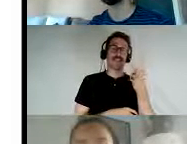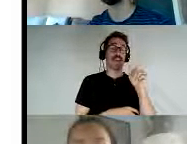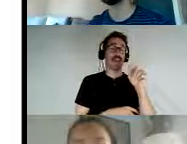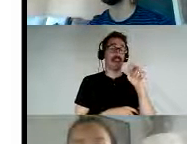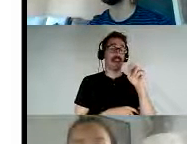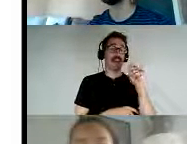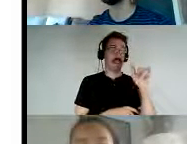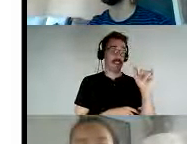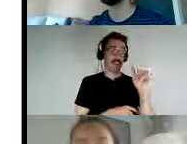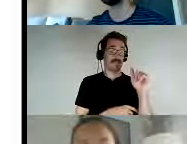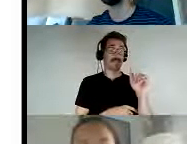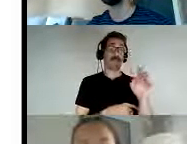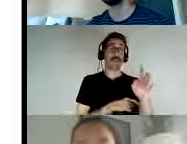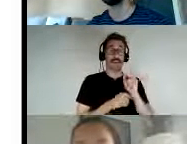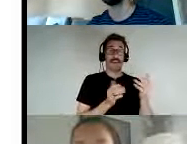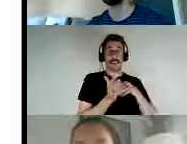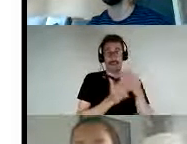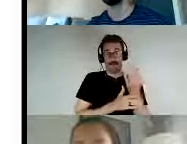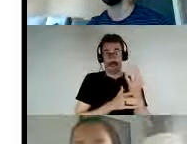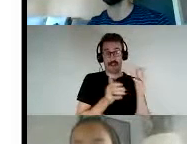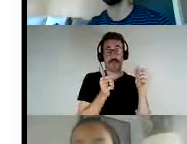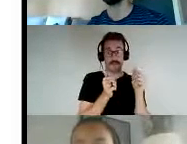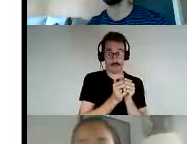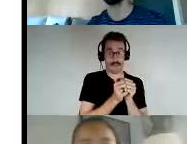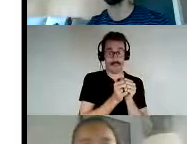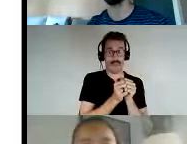elder abuse in queer trans communities.